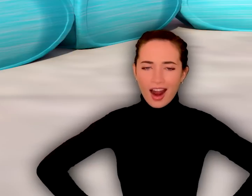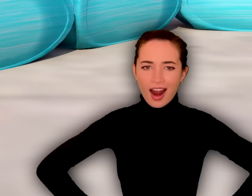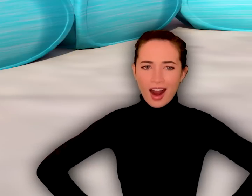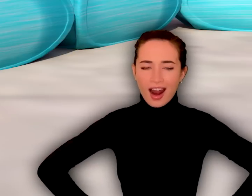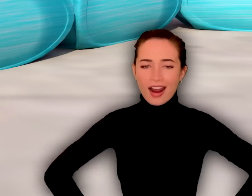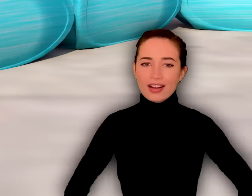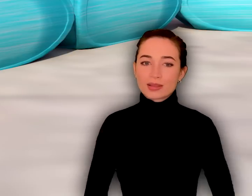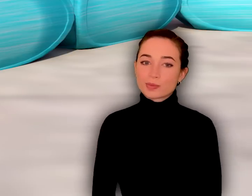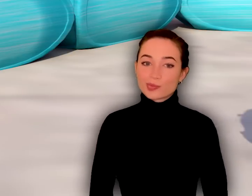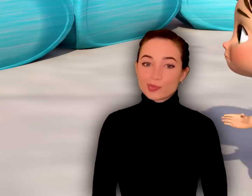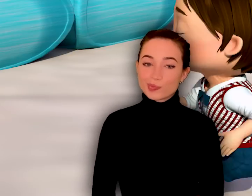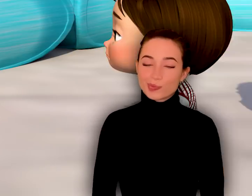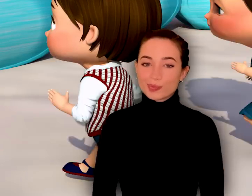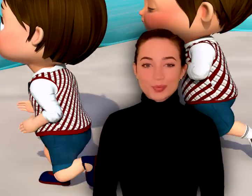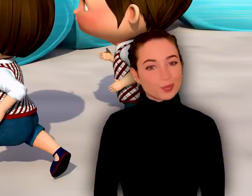puppy